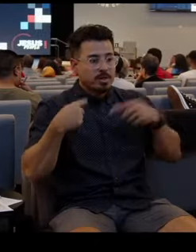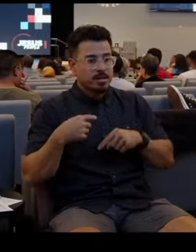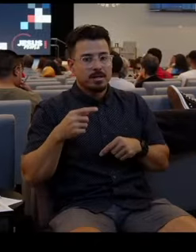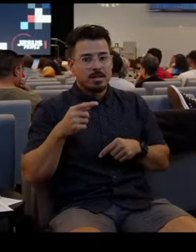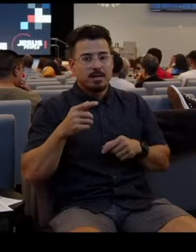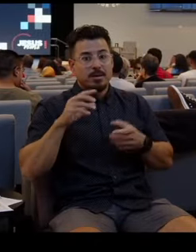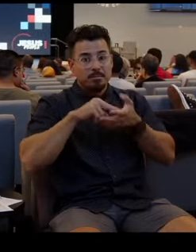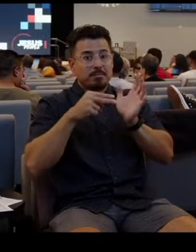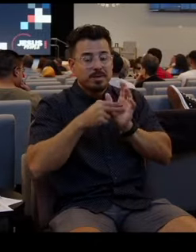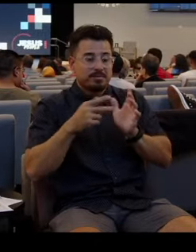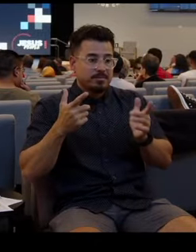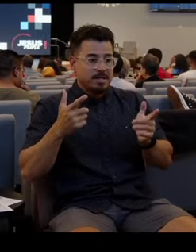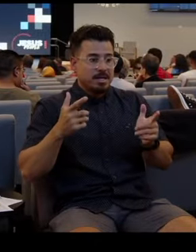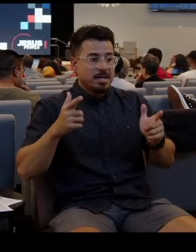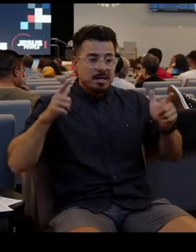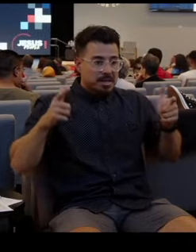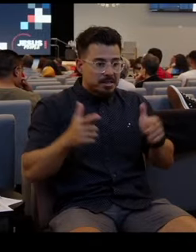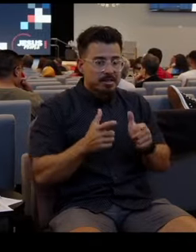less offerings.